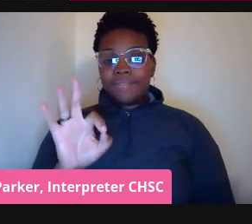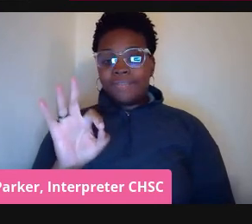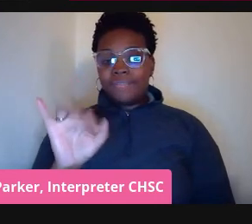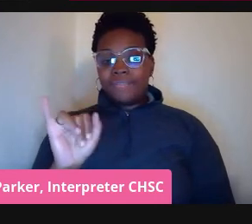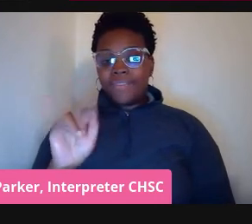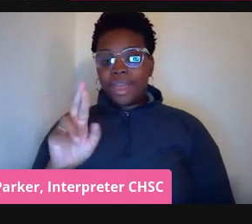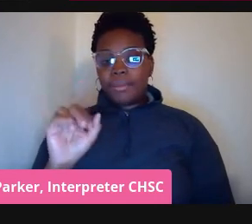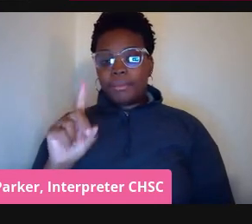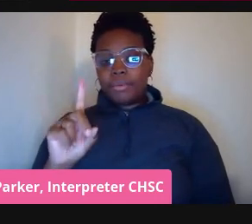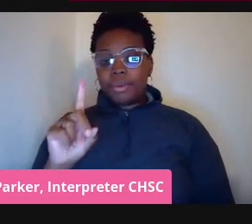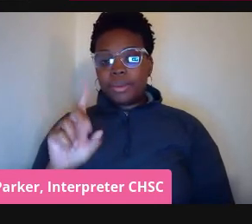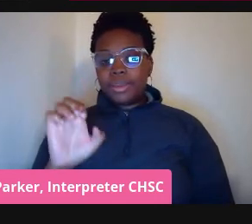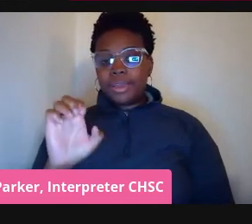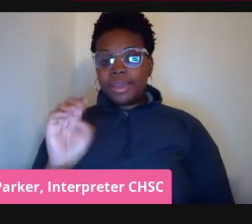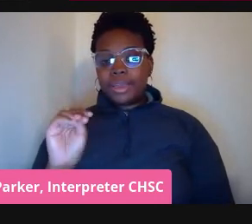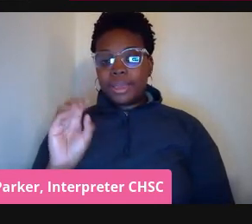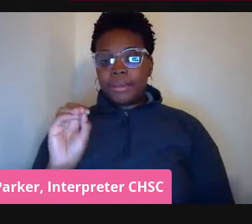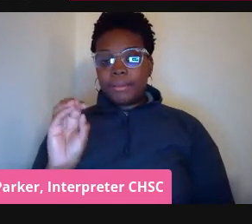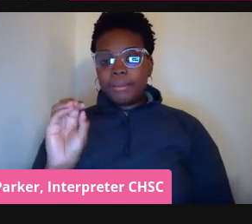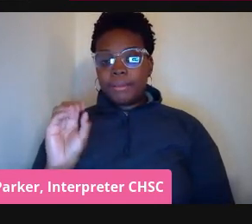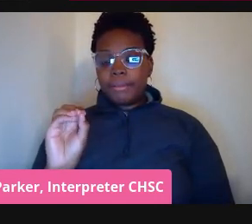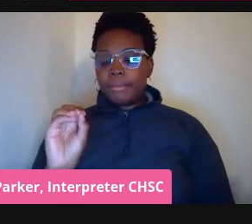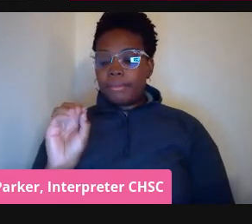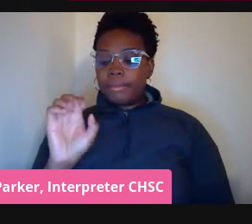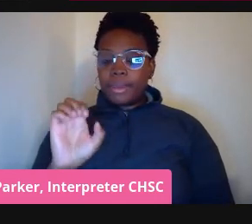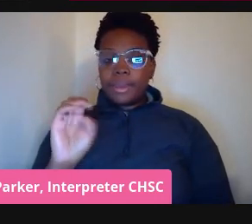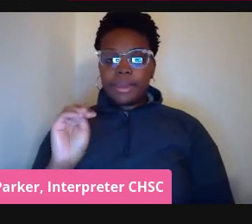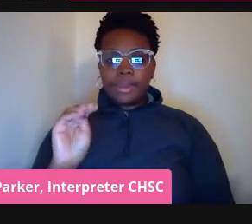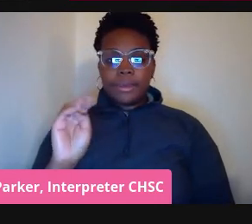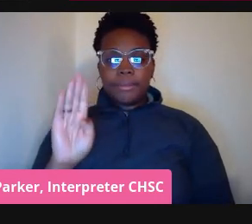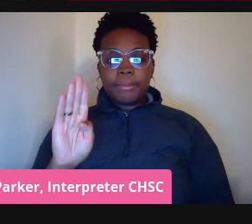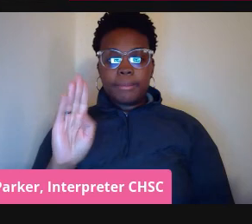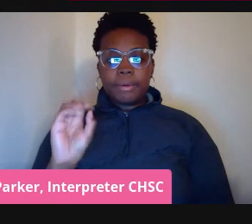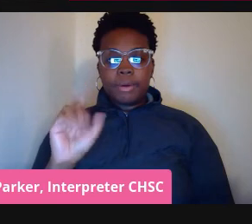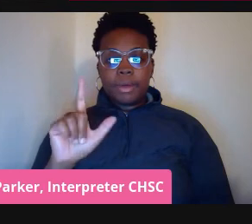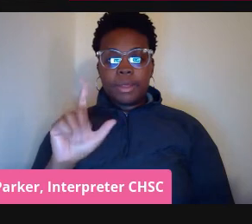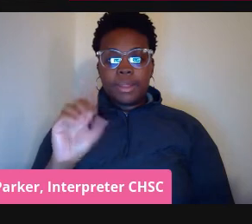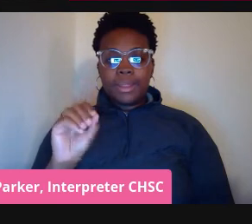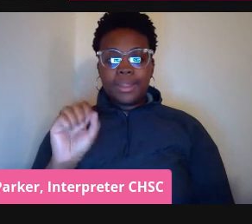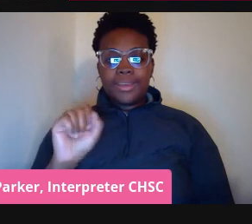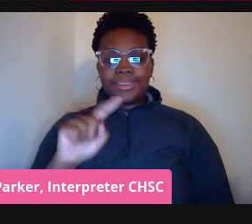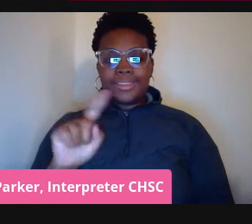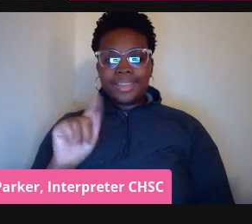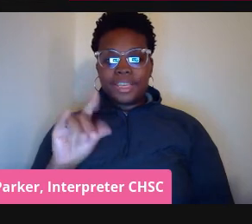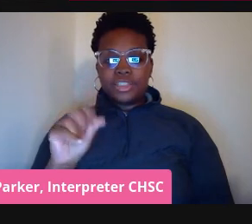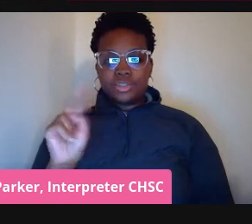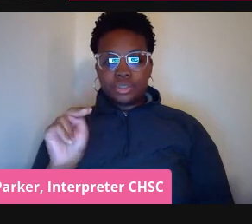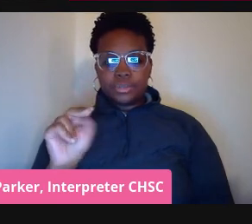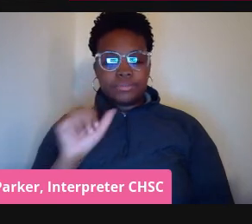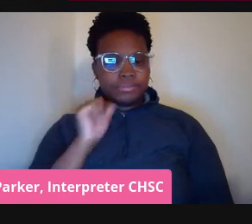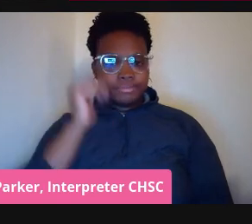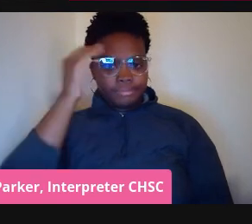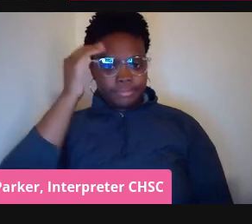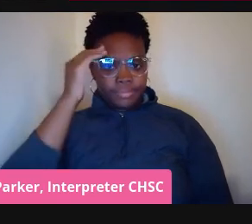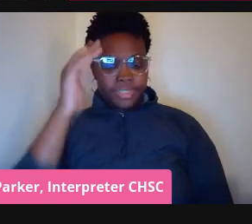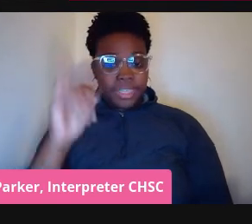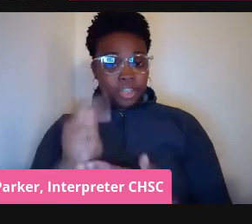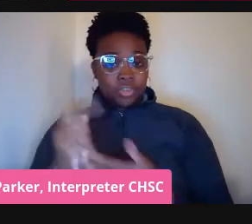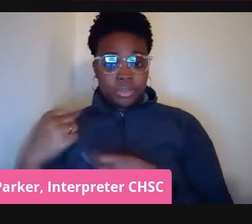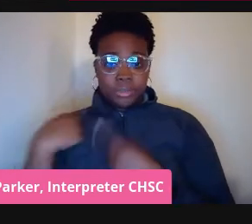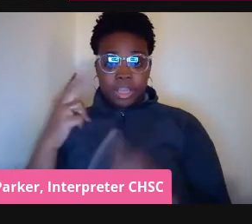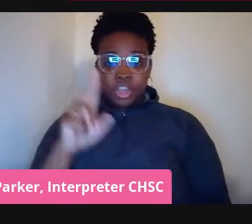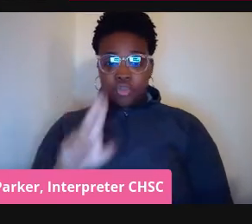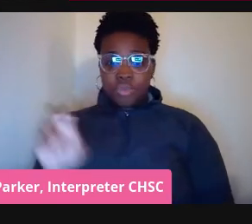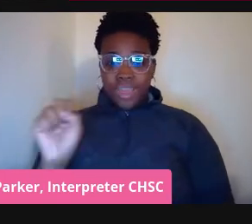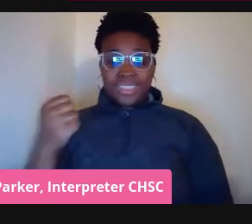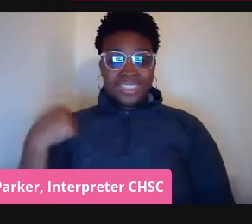is something that I was unaware of when I was diagnosed. And even though that treatment has been in the United States since, I would say,